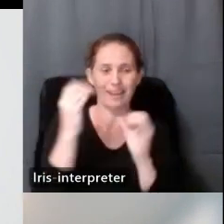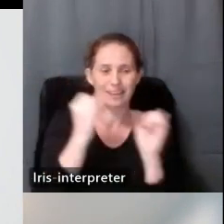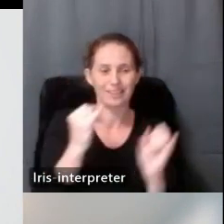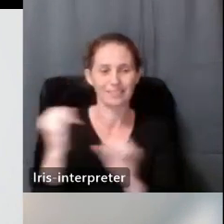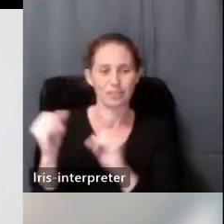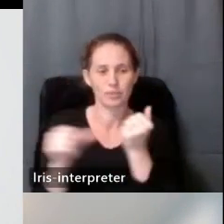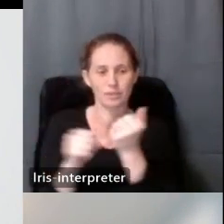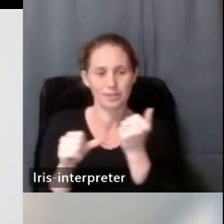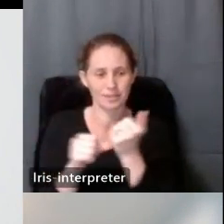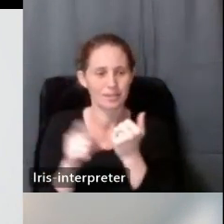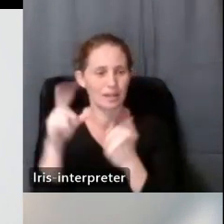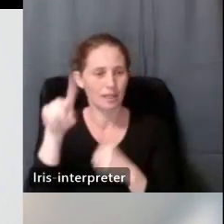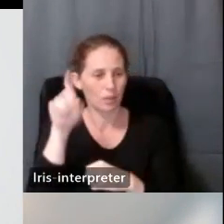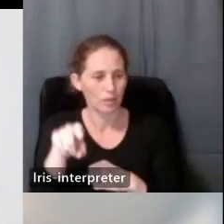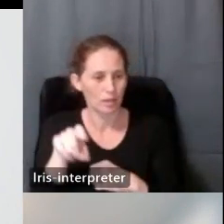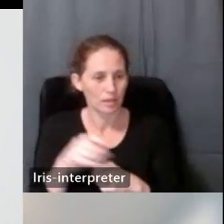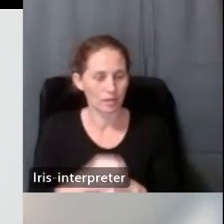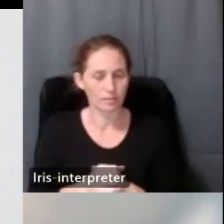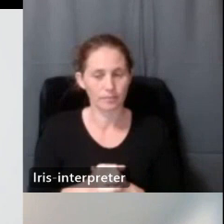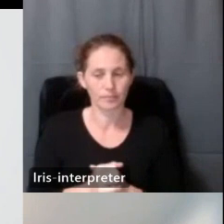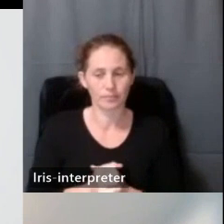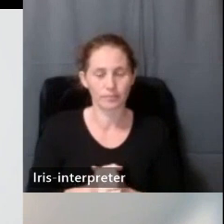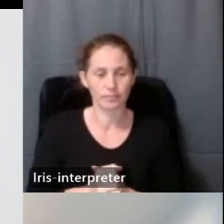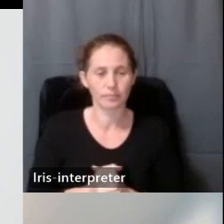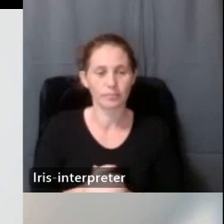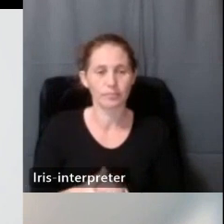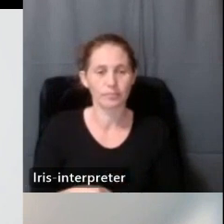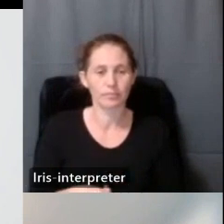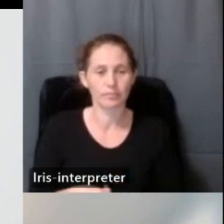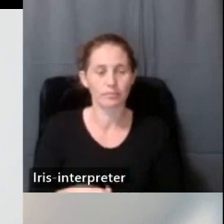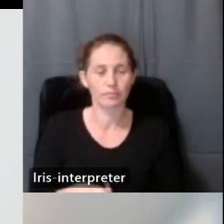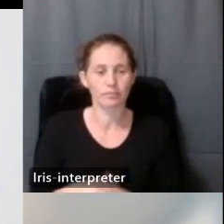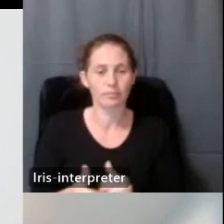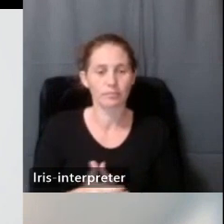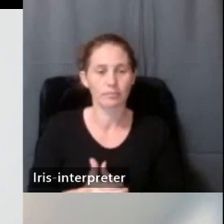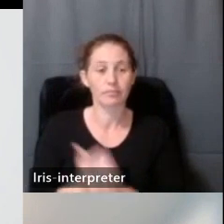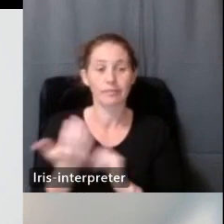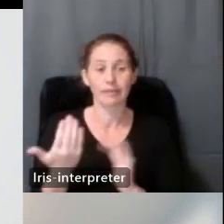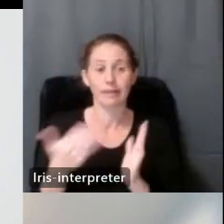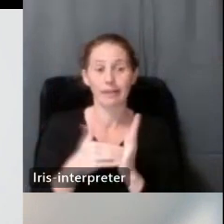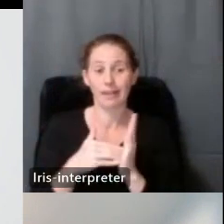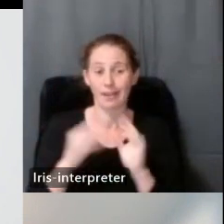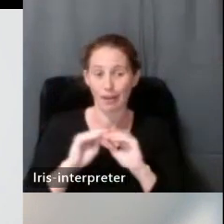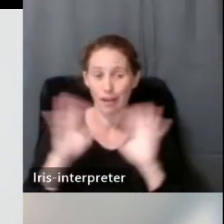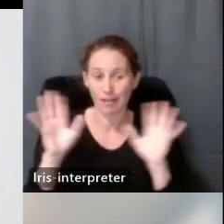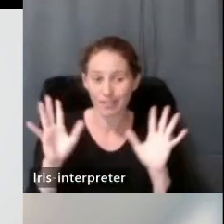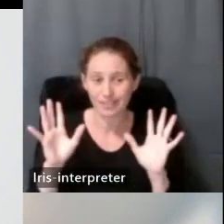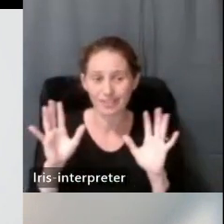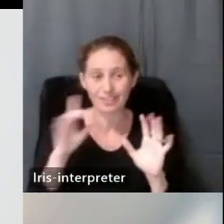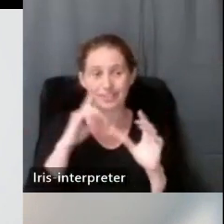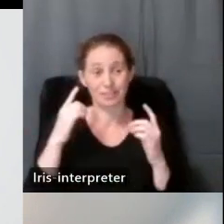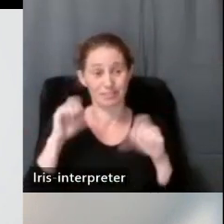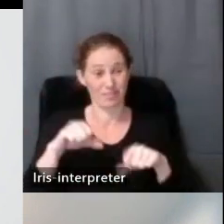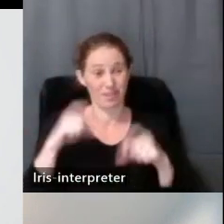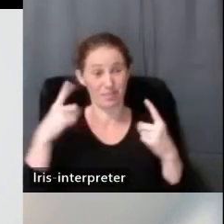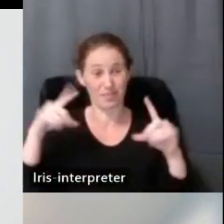individual assistance that they need. And again, obviously, to be effective, it would have to